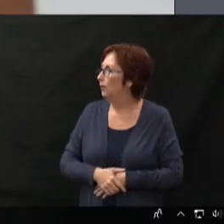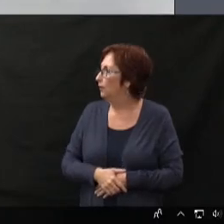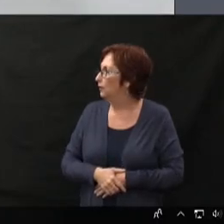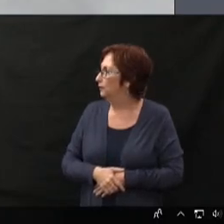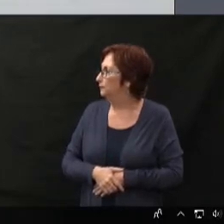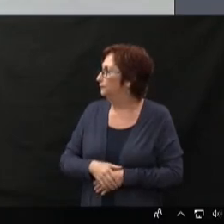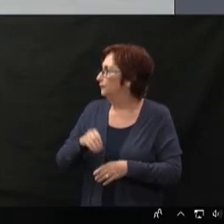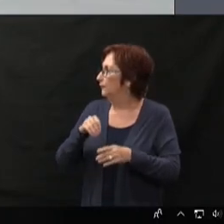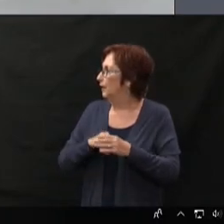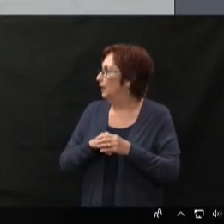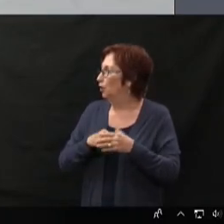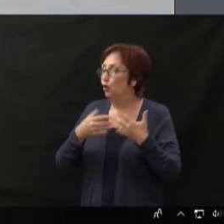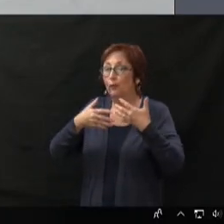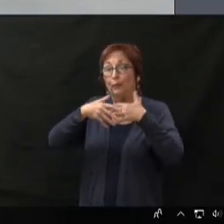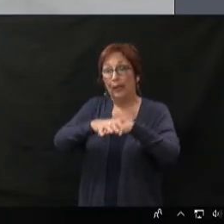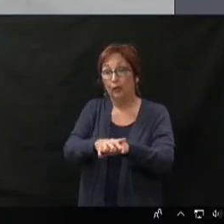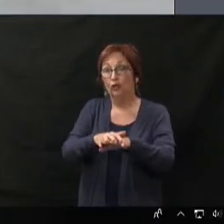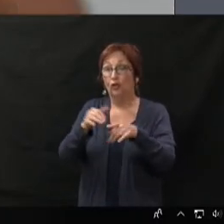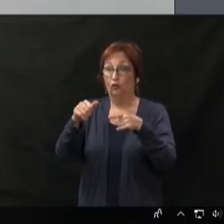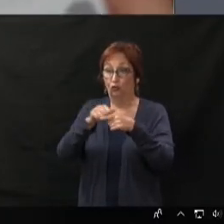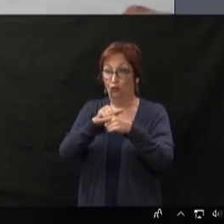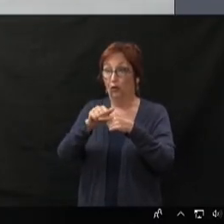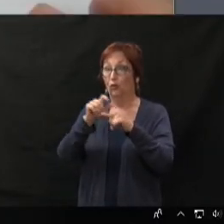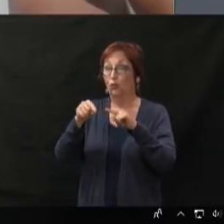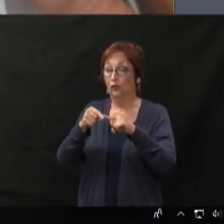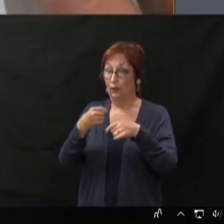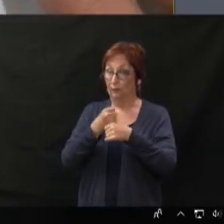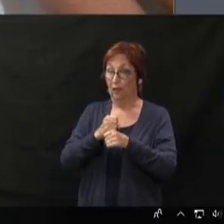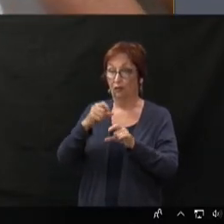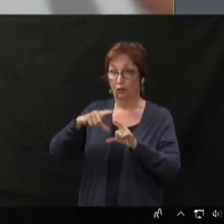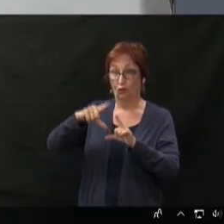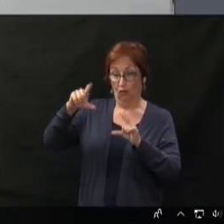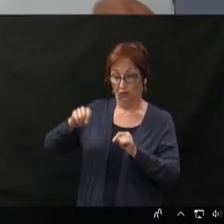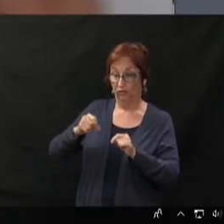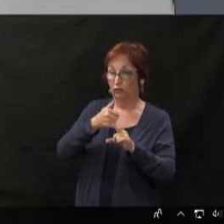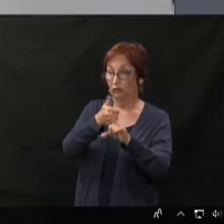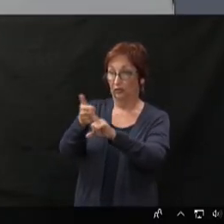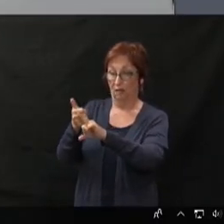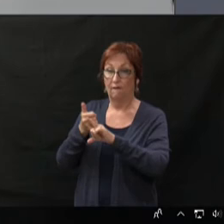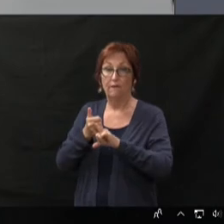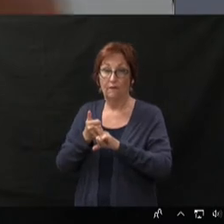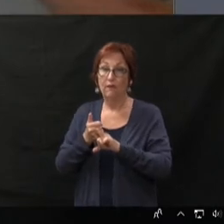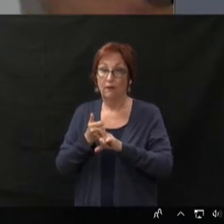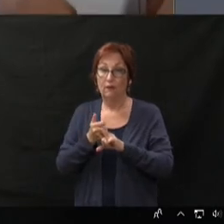in your blending drill, when you make those cards,